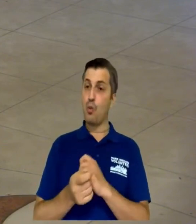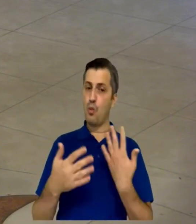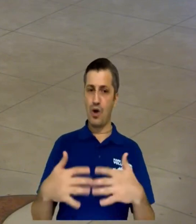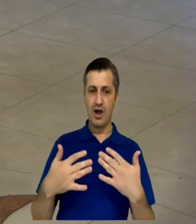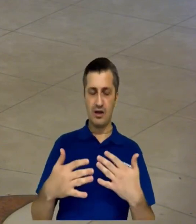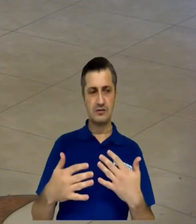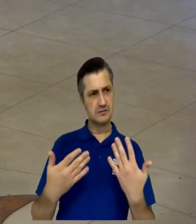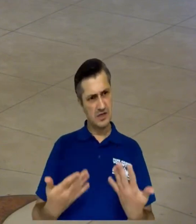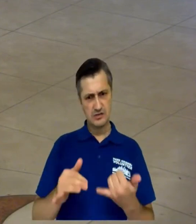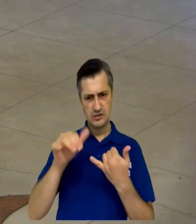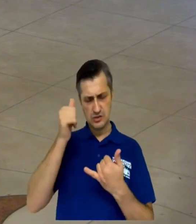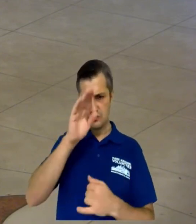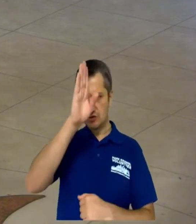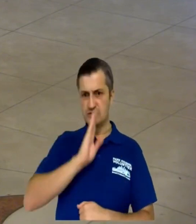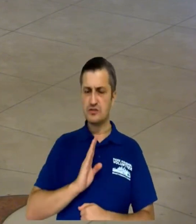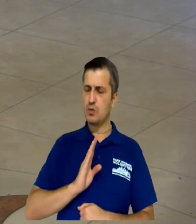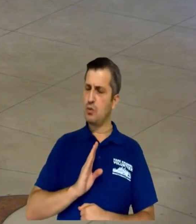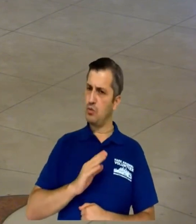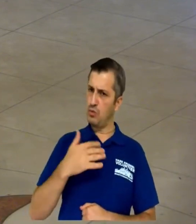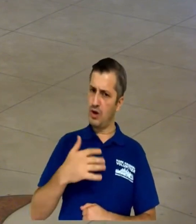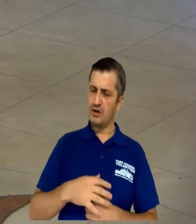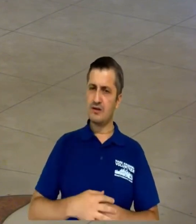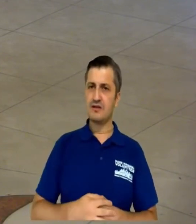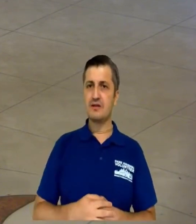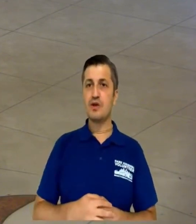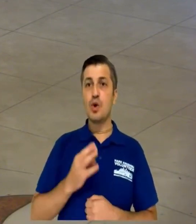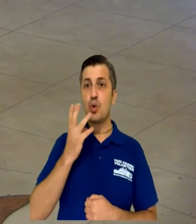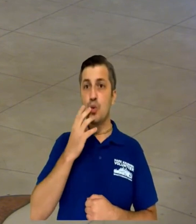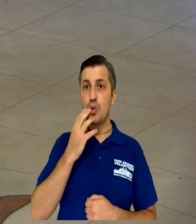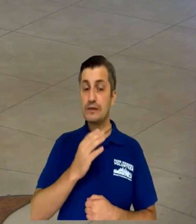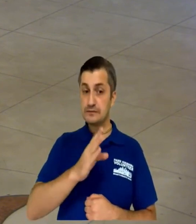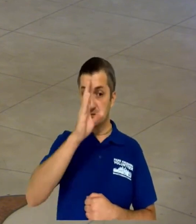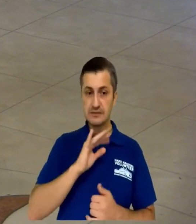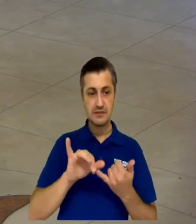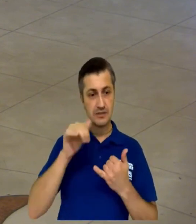And as soon as I became serious in my Krishna consciousness, everything started going right.